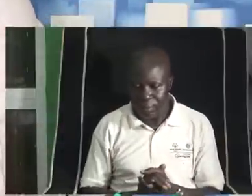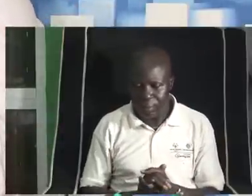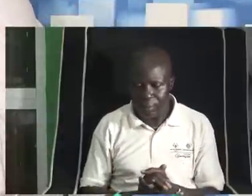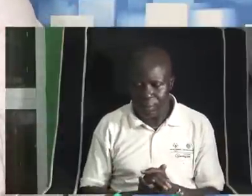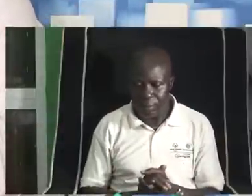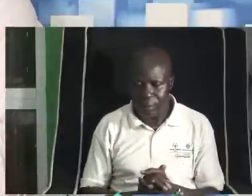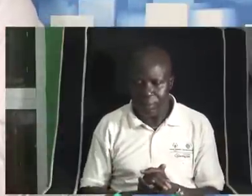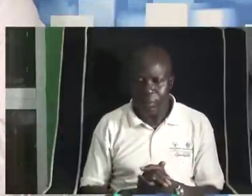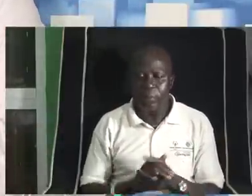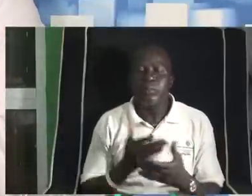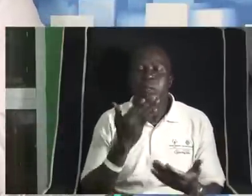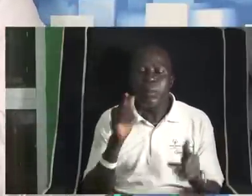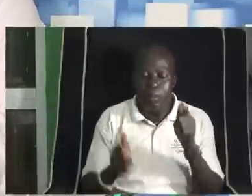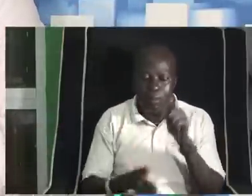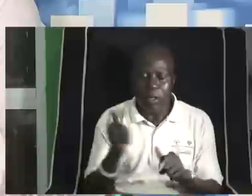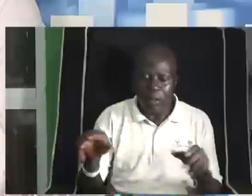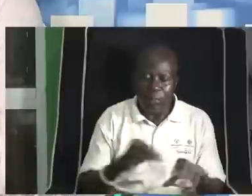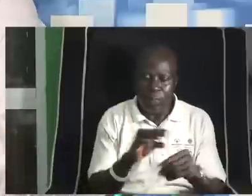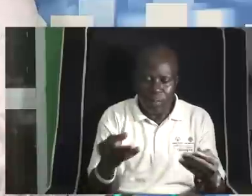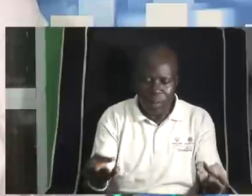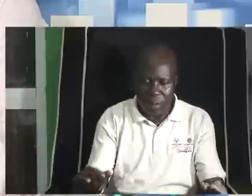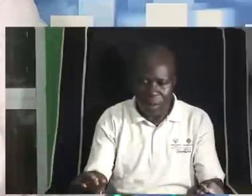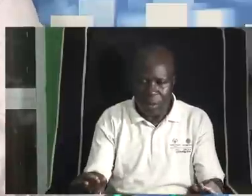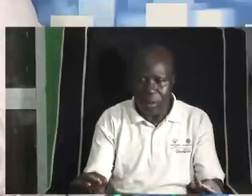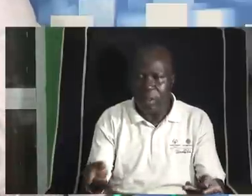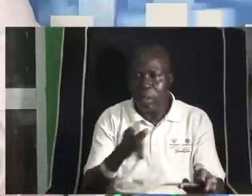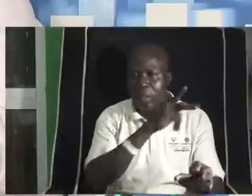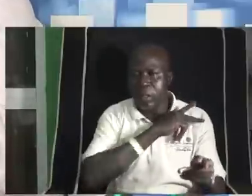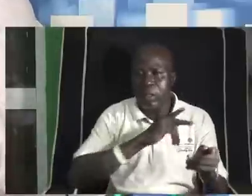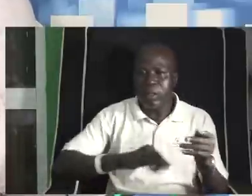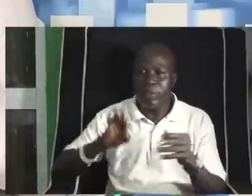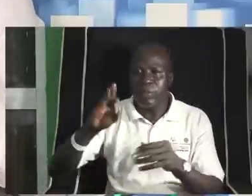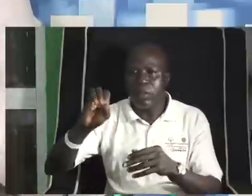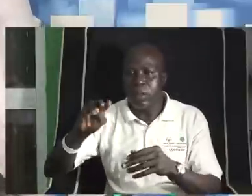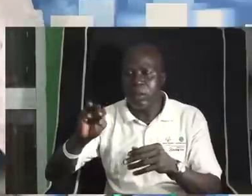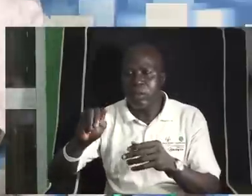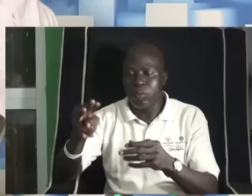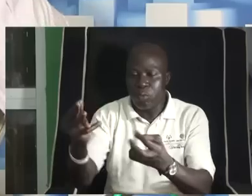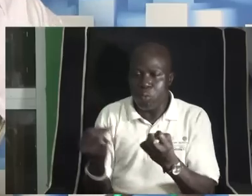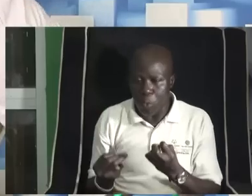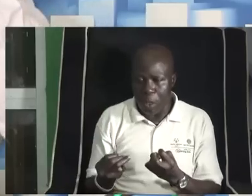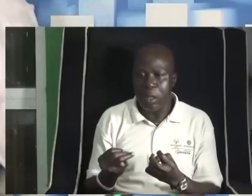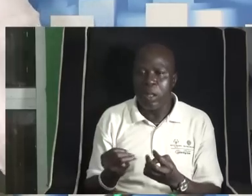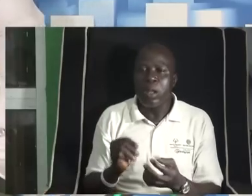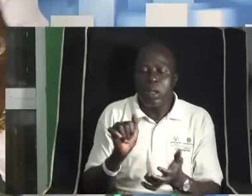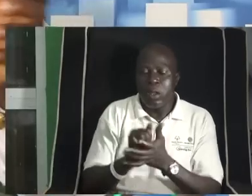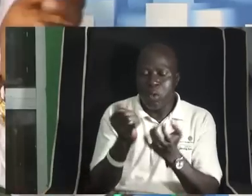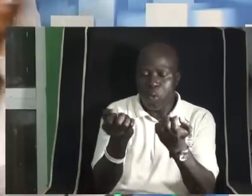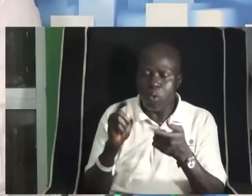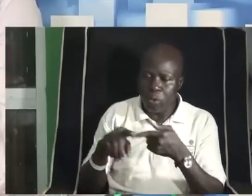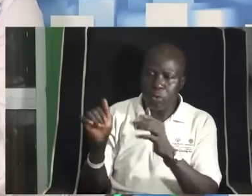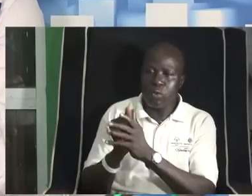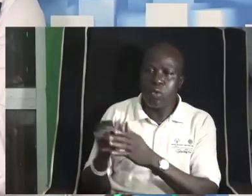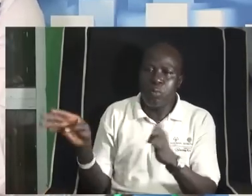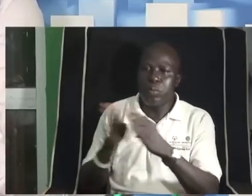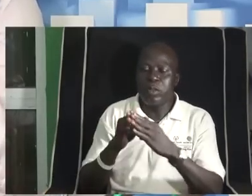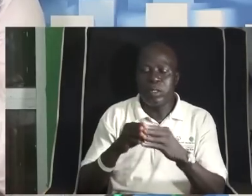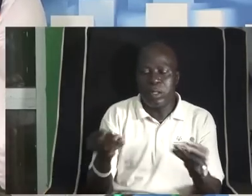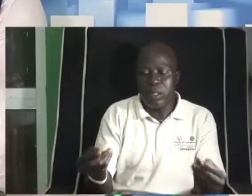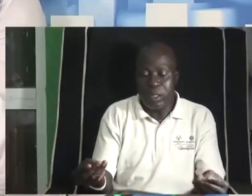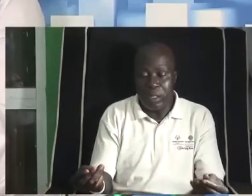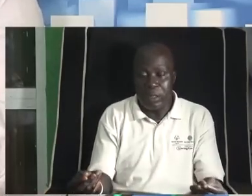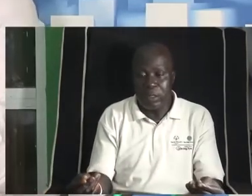ile to ni agbara. That powerful home. Akifewa. Akifewa. Eyo gbodo miss iru awon ele bayi. One must not meet a land like